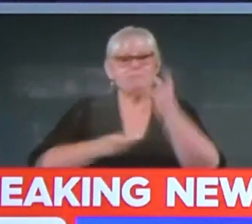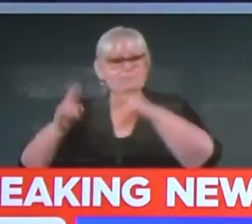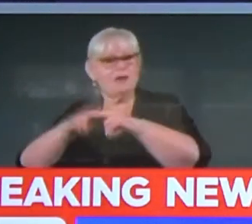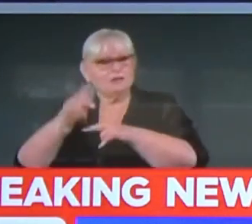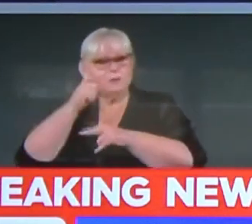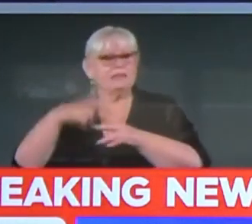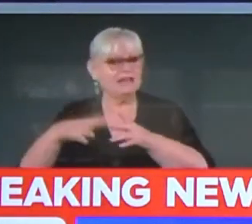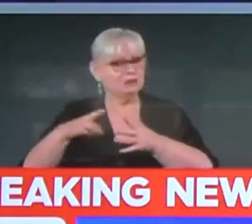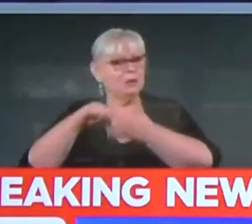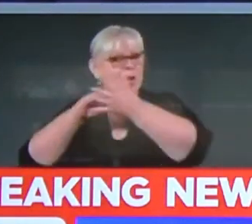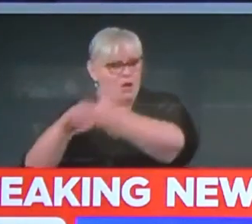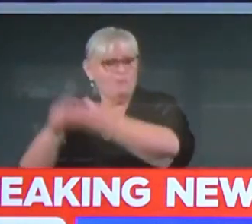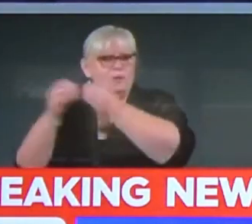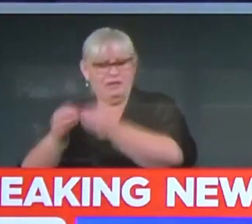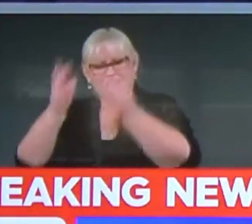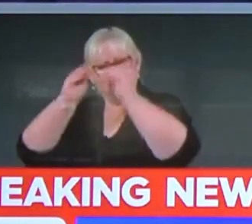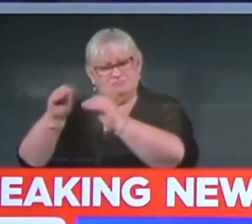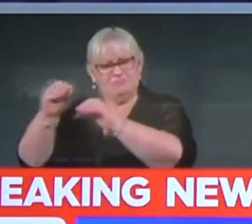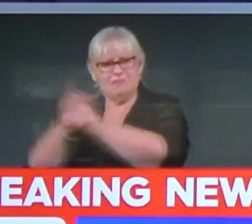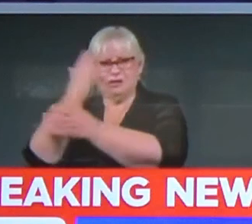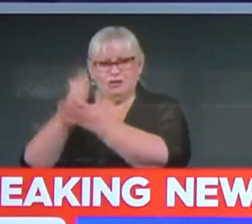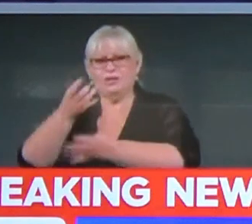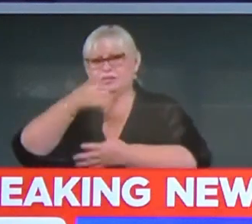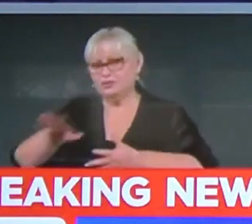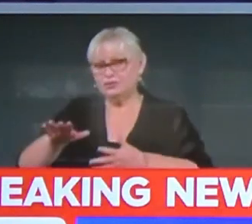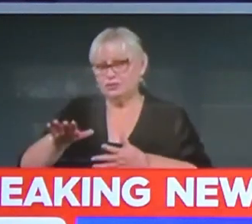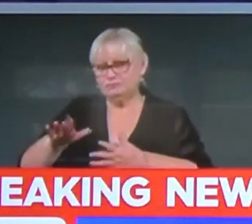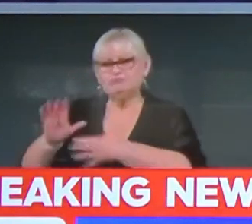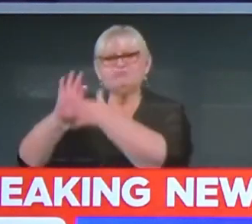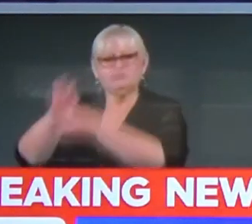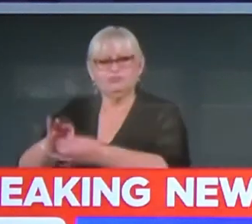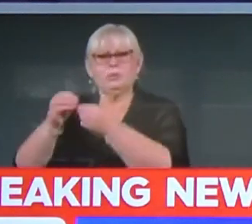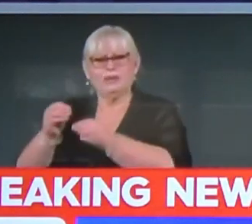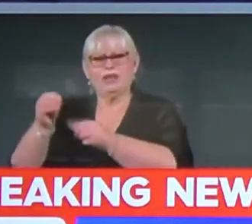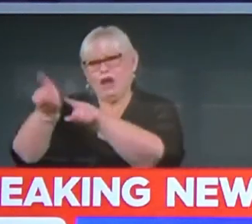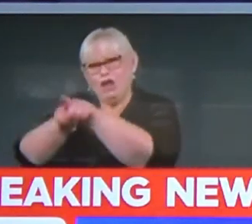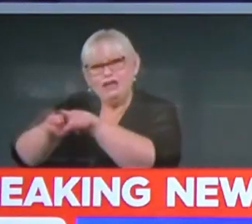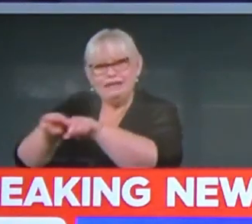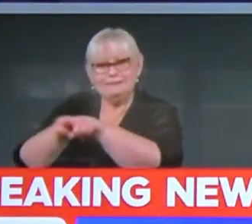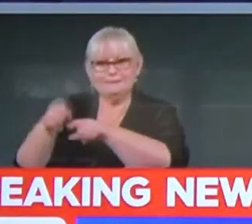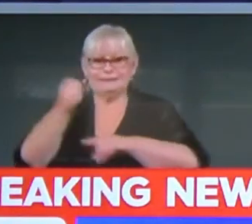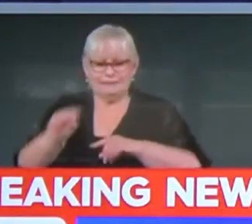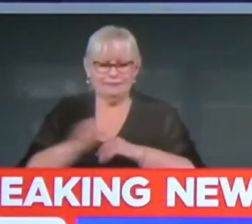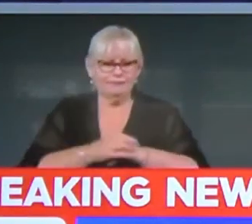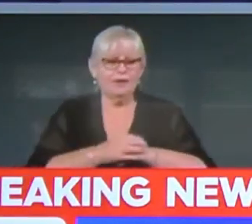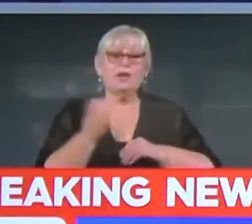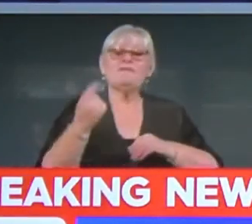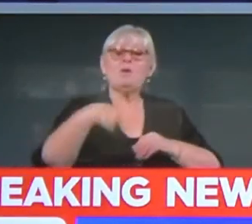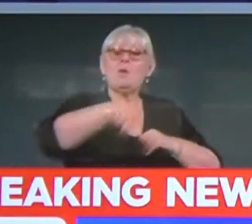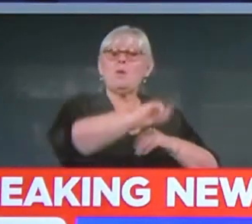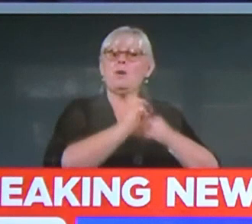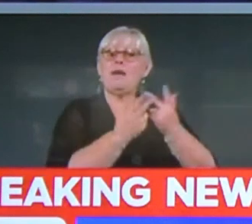needing to take responsibility for ensuring that their children are engaged in that. For all those